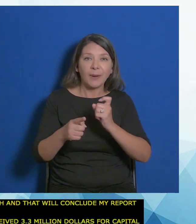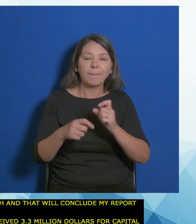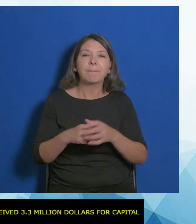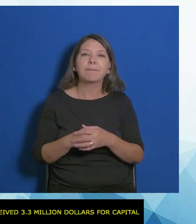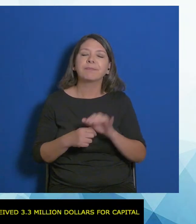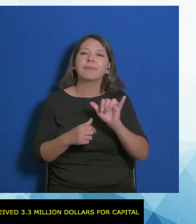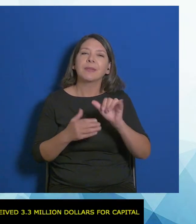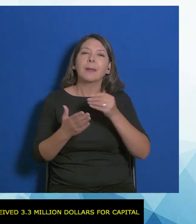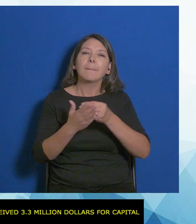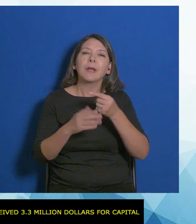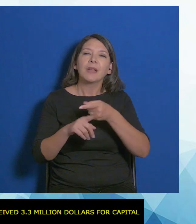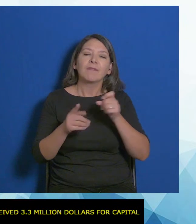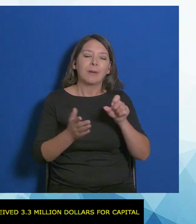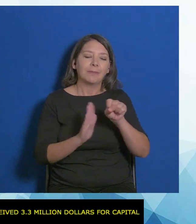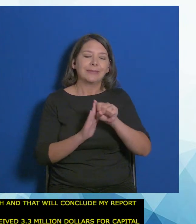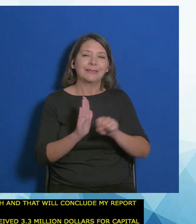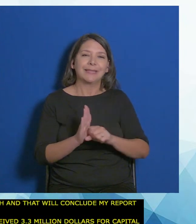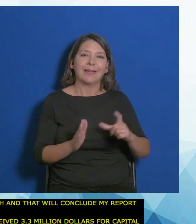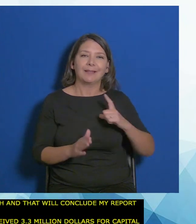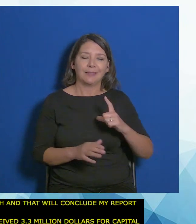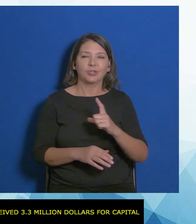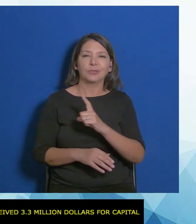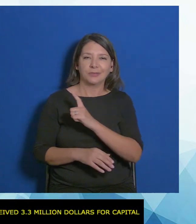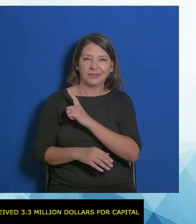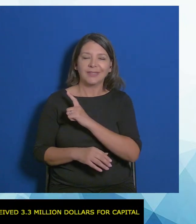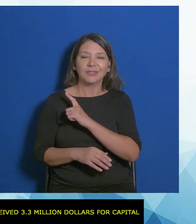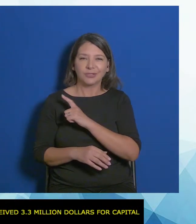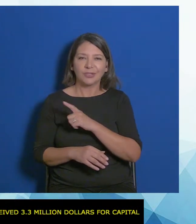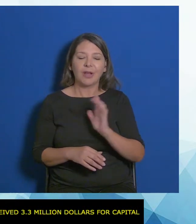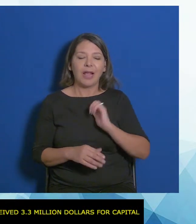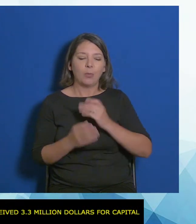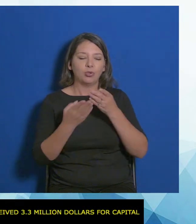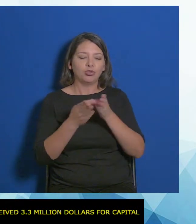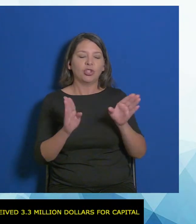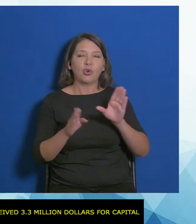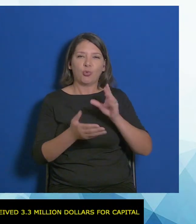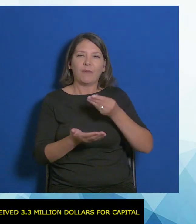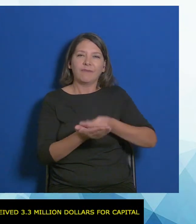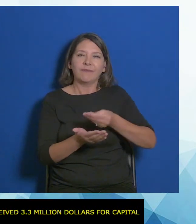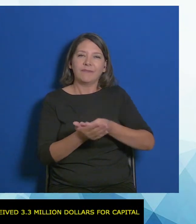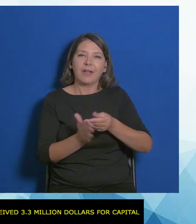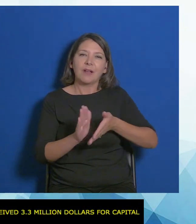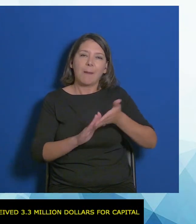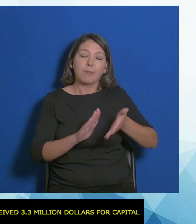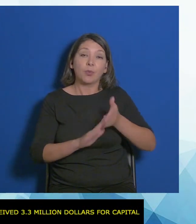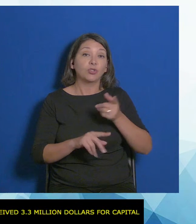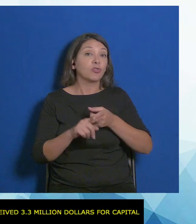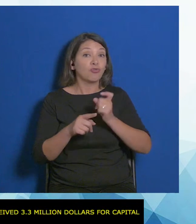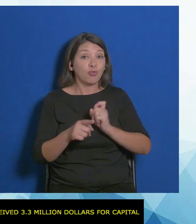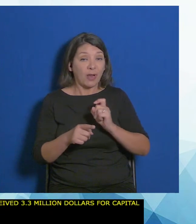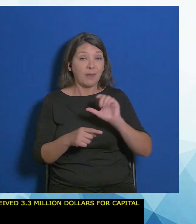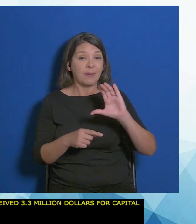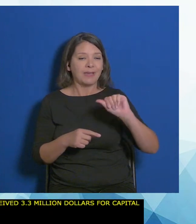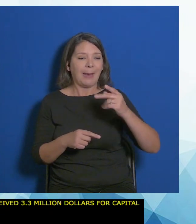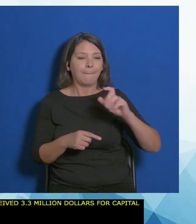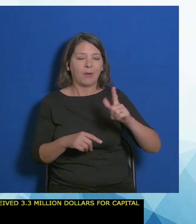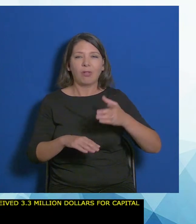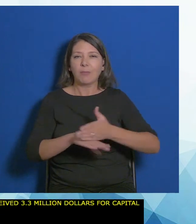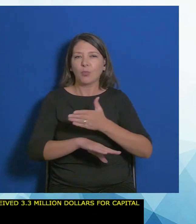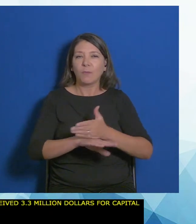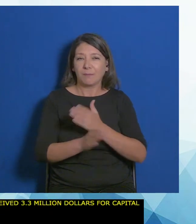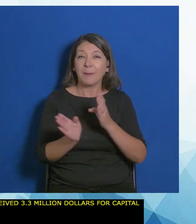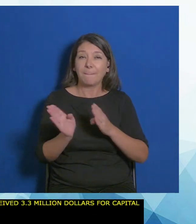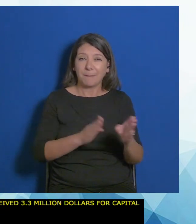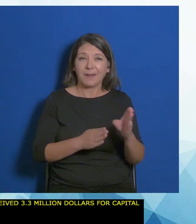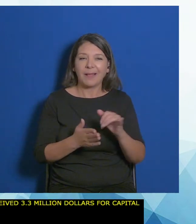came from the state legislature in terms of our general fund operations that is derived from the capital improvement plan that